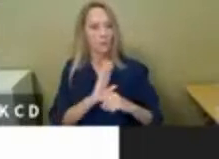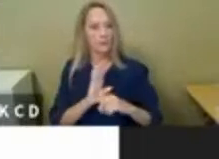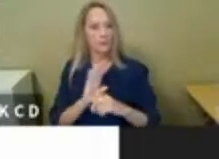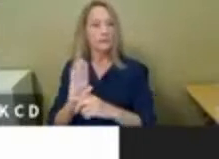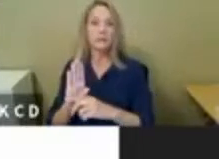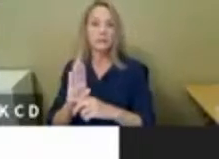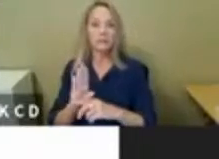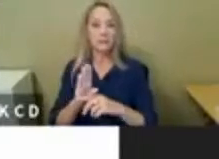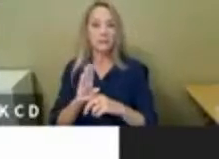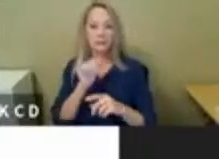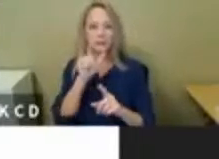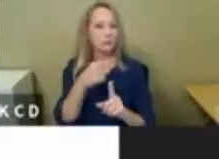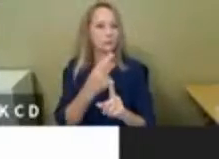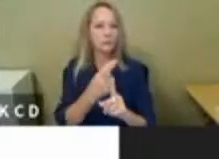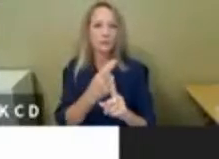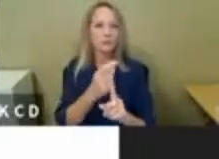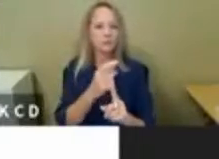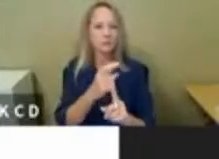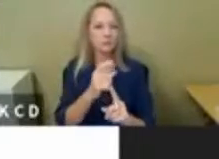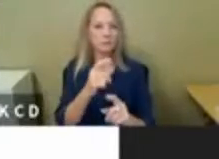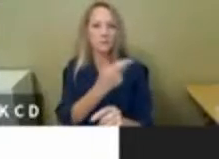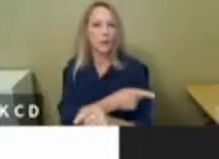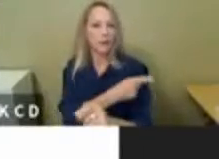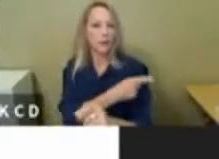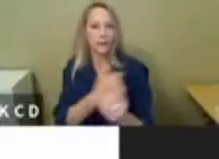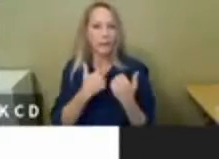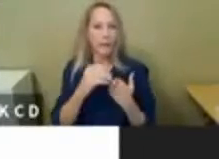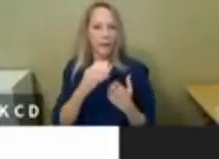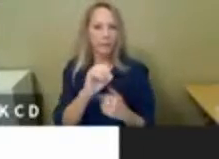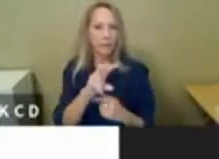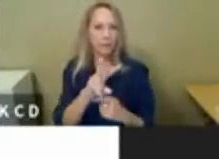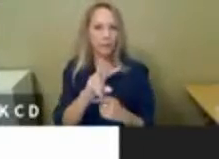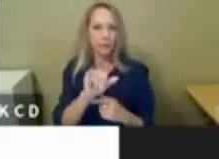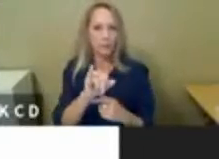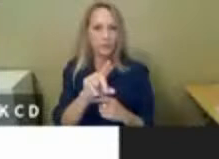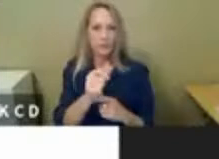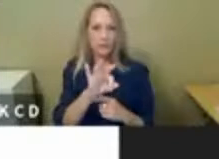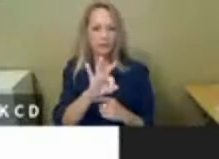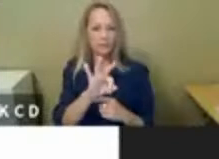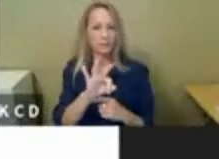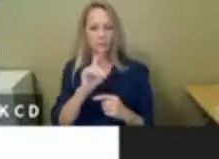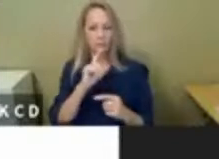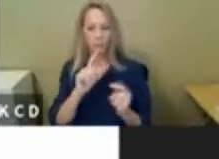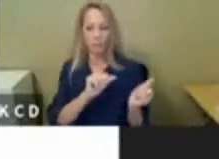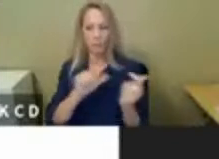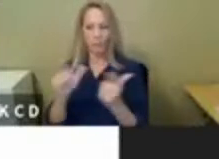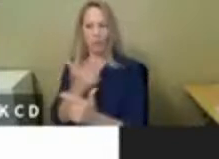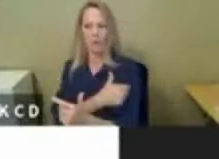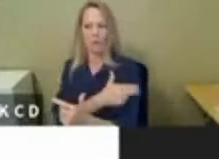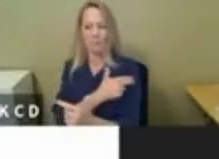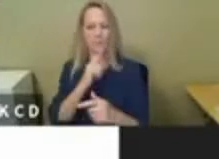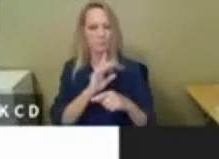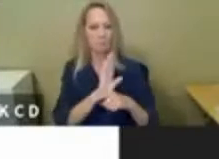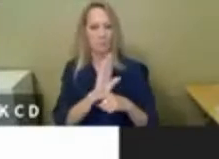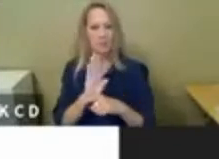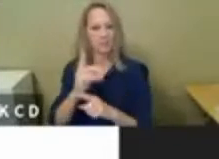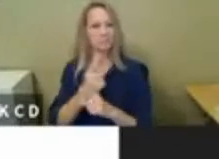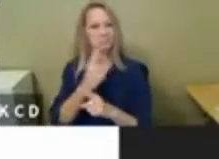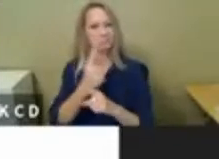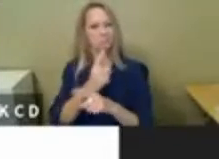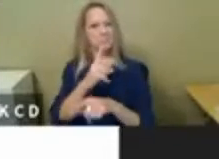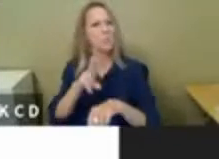not just patients with COVID-19 that we're seeing. I think all the hospitals in East Tennessee remain quite busy on a normal